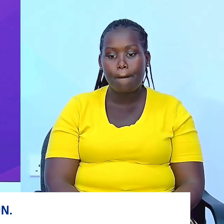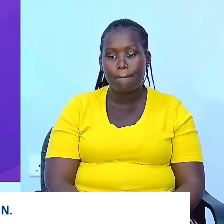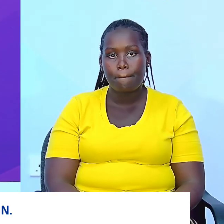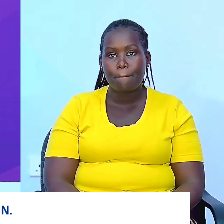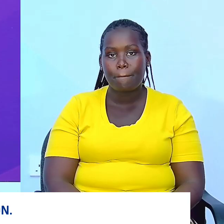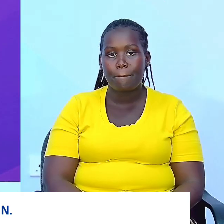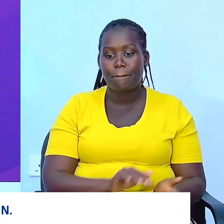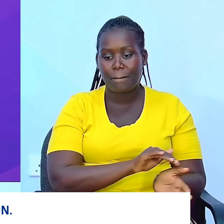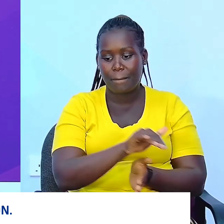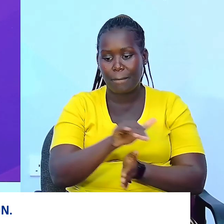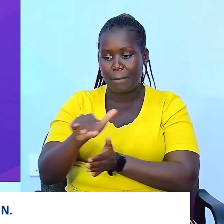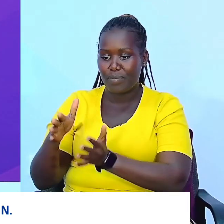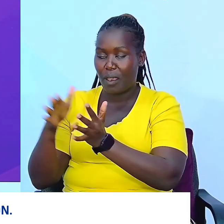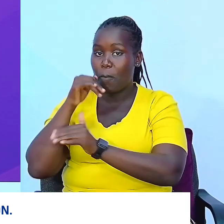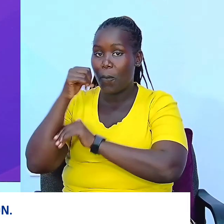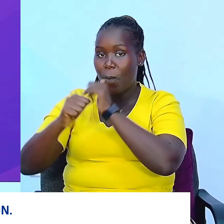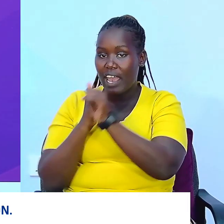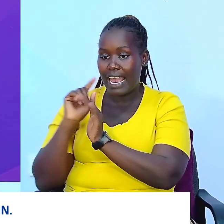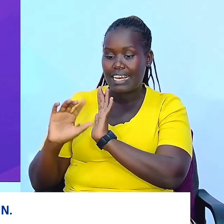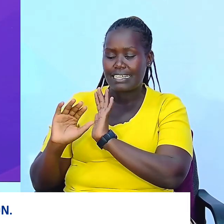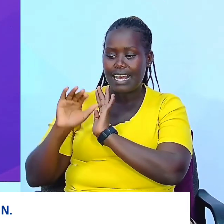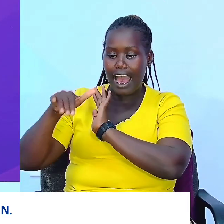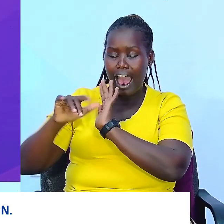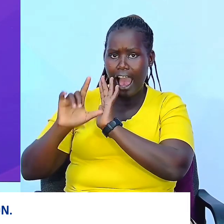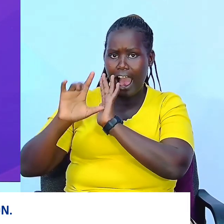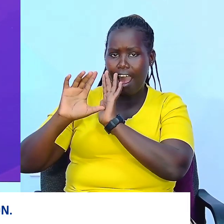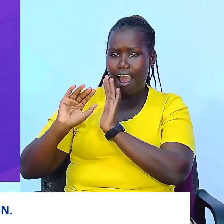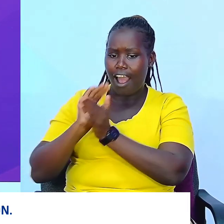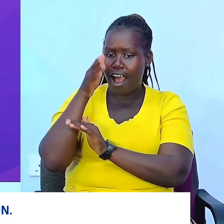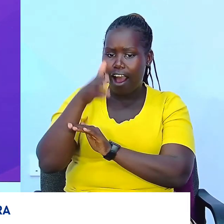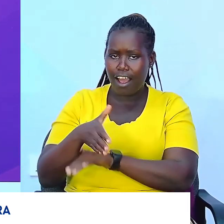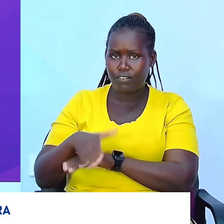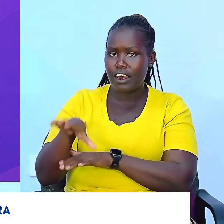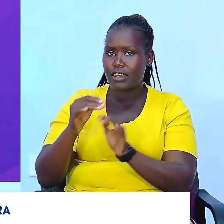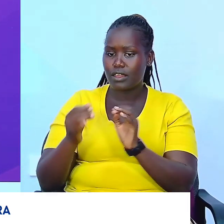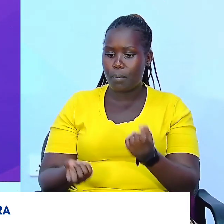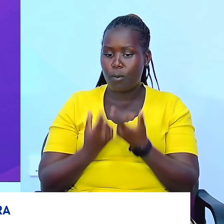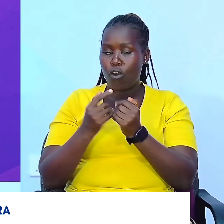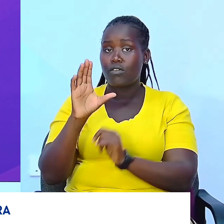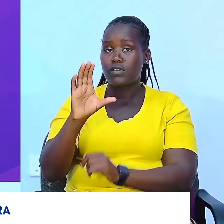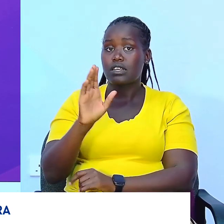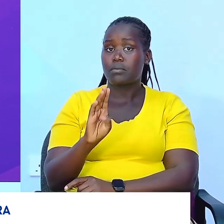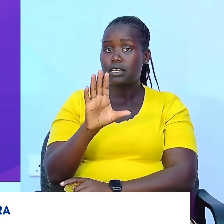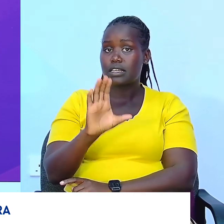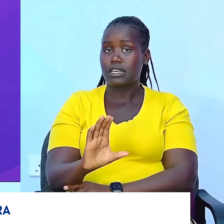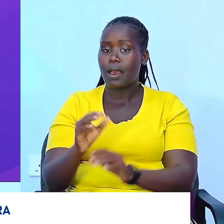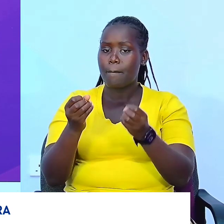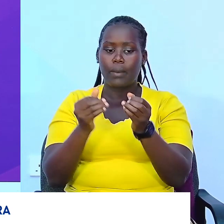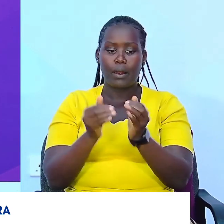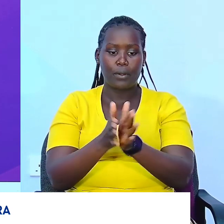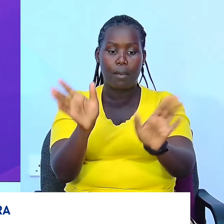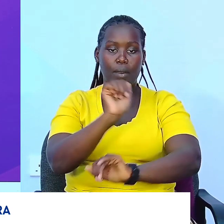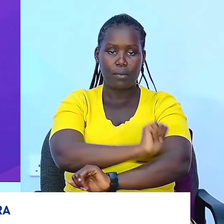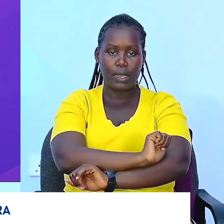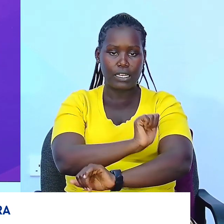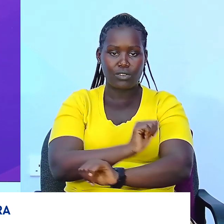And more than a decade after the launch of the competency-based education system, many public schools